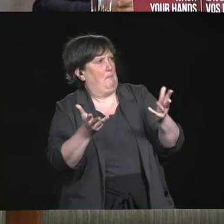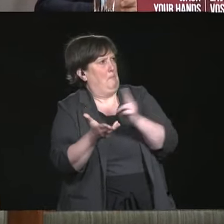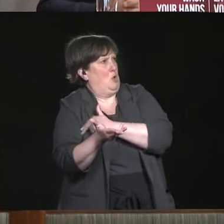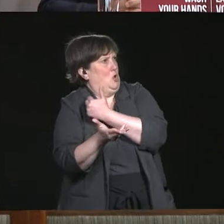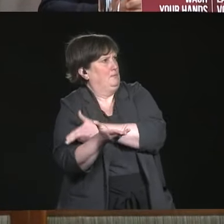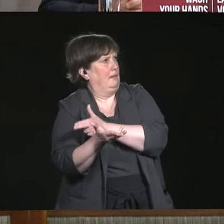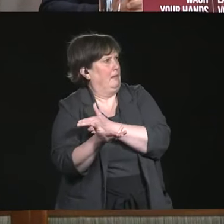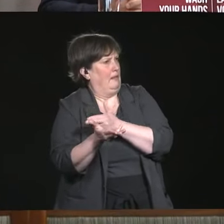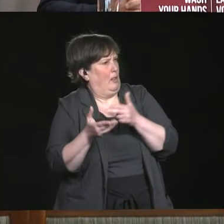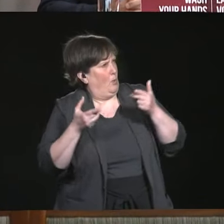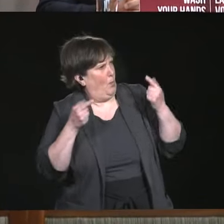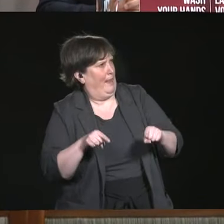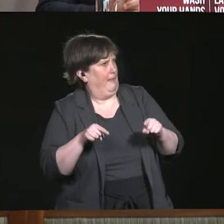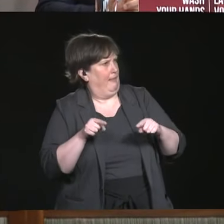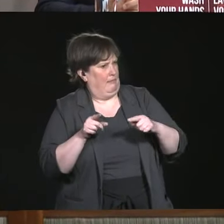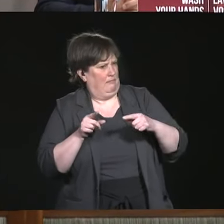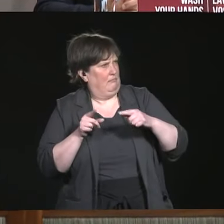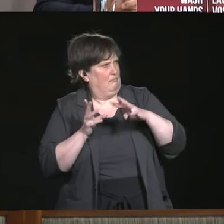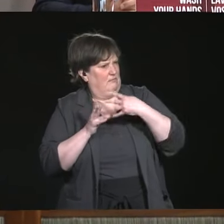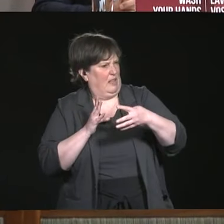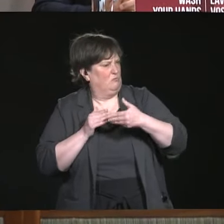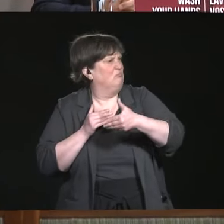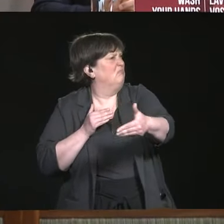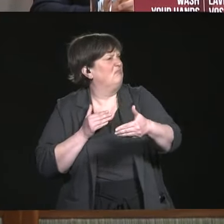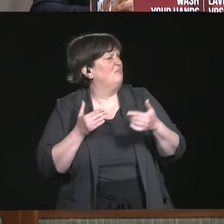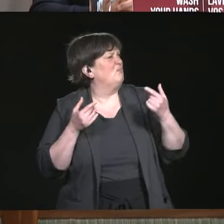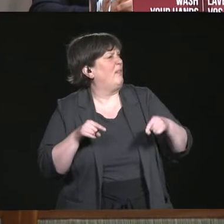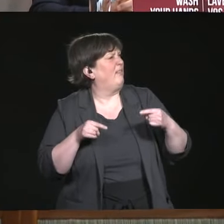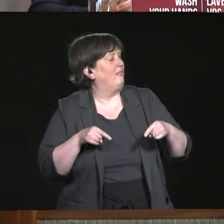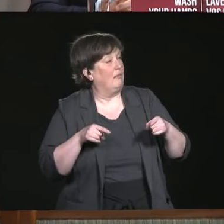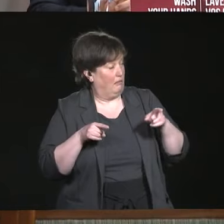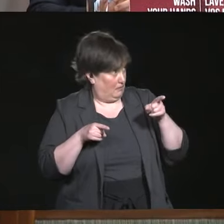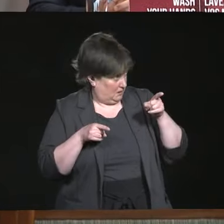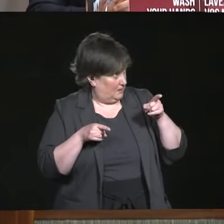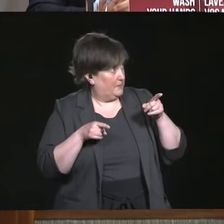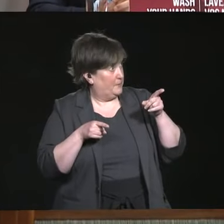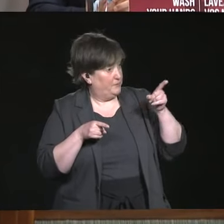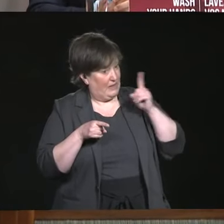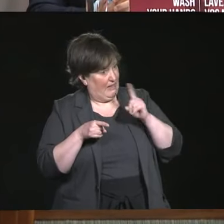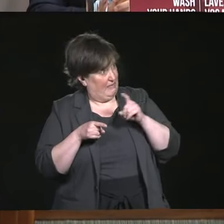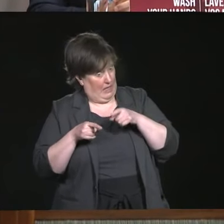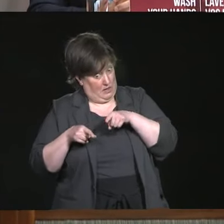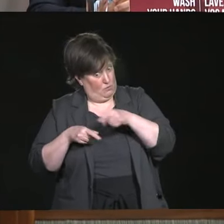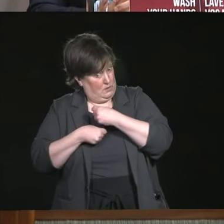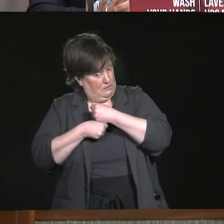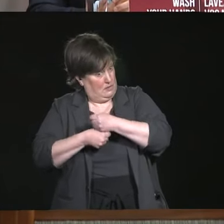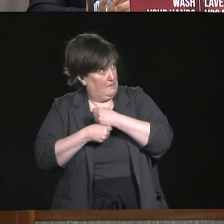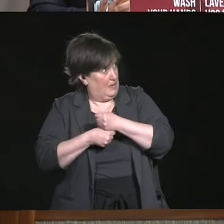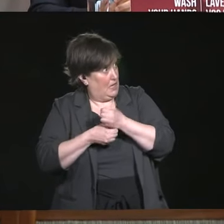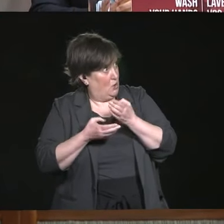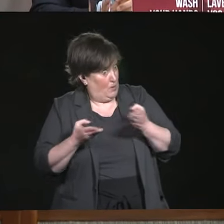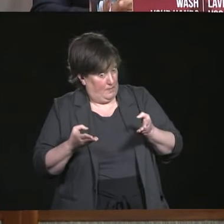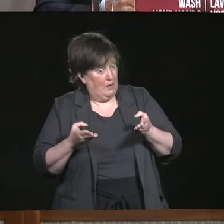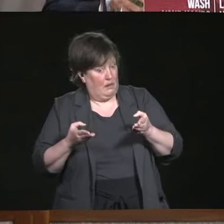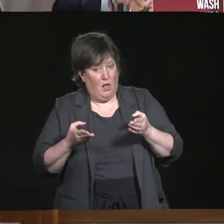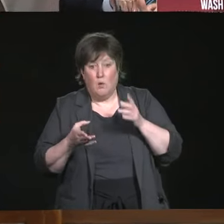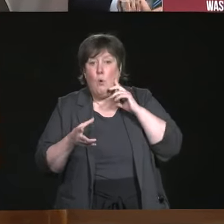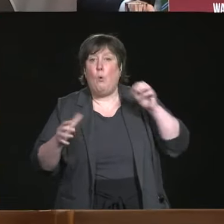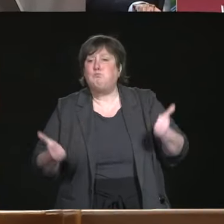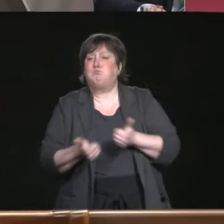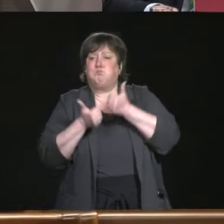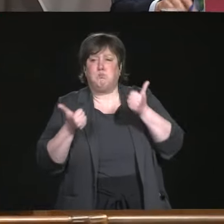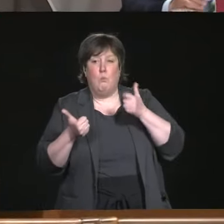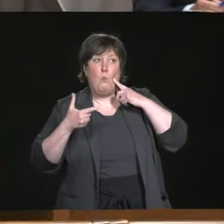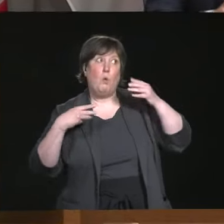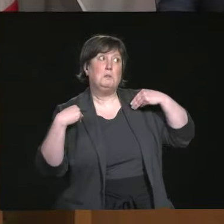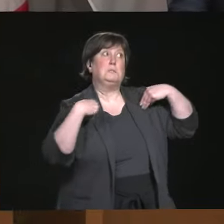that? And are we going to allow these companies to produce equipment that we then sell internationally or donate to other countries